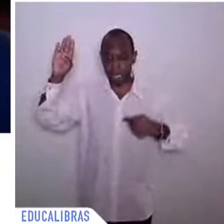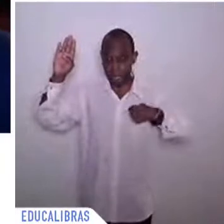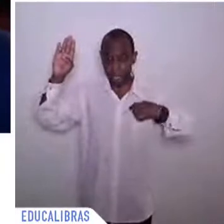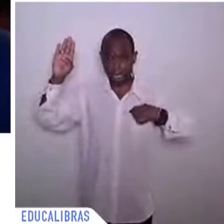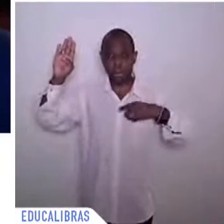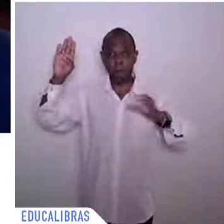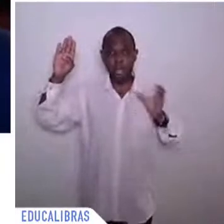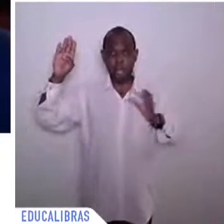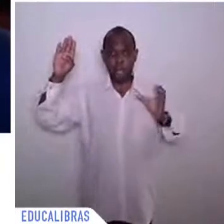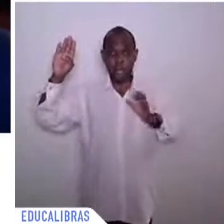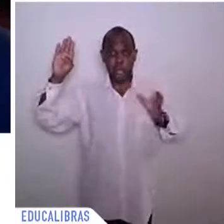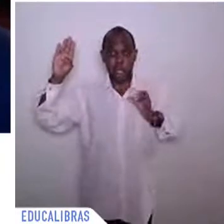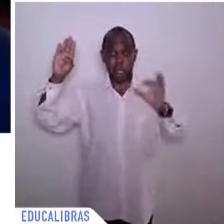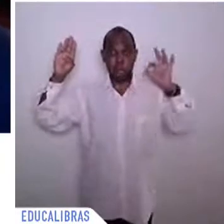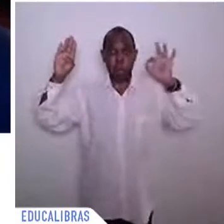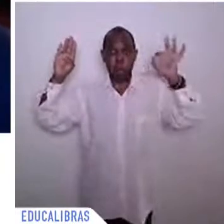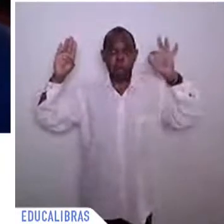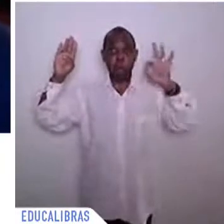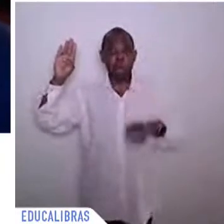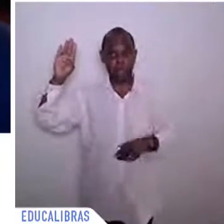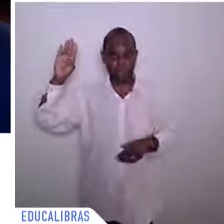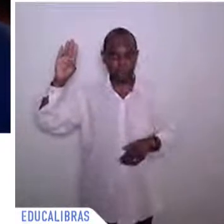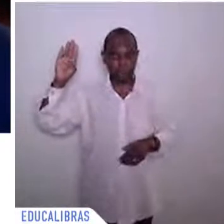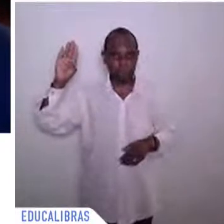the competition. You see